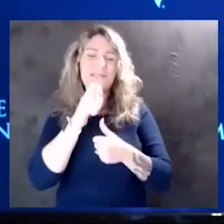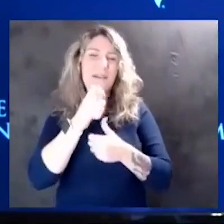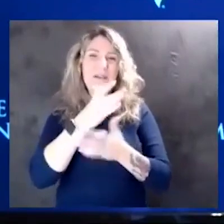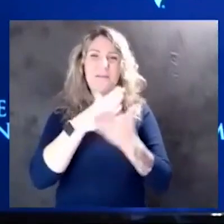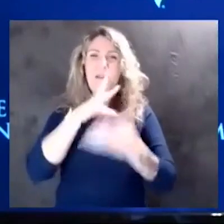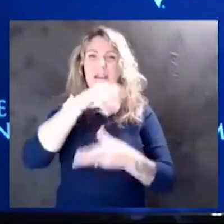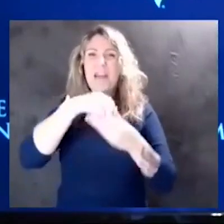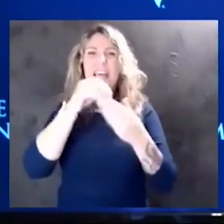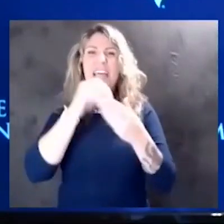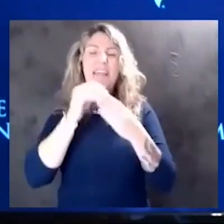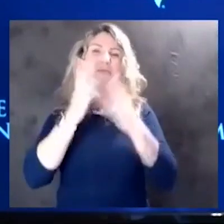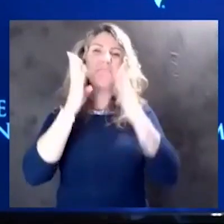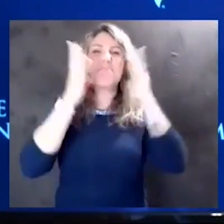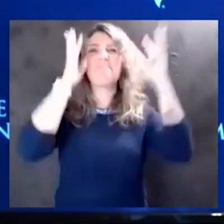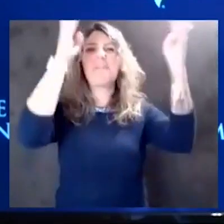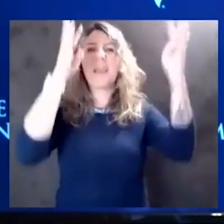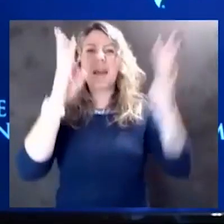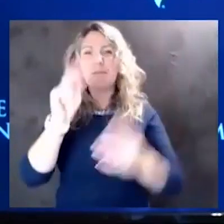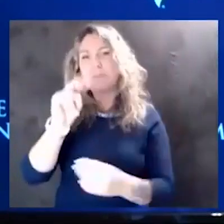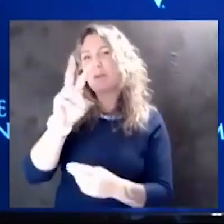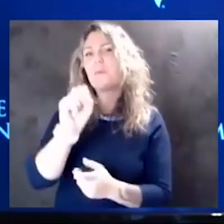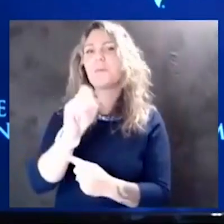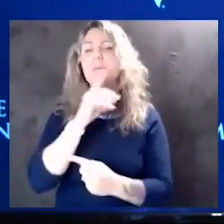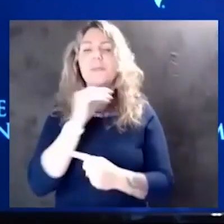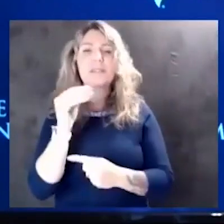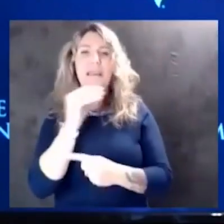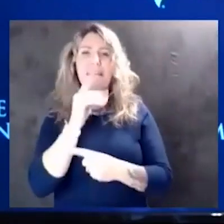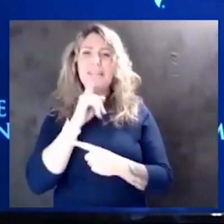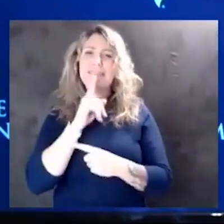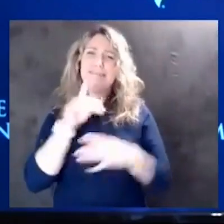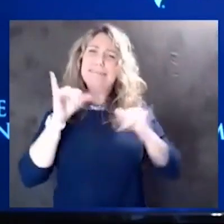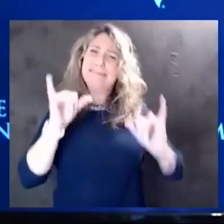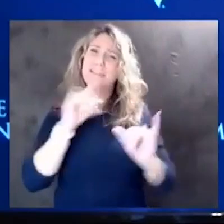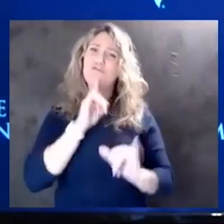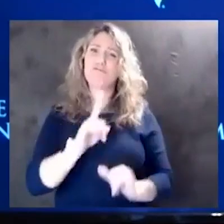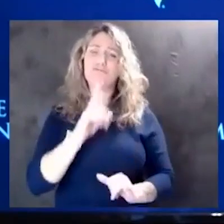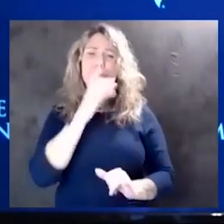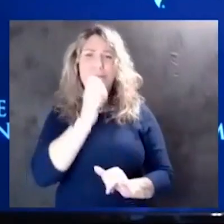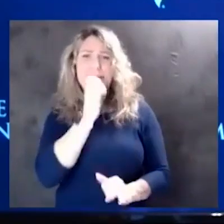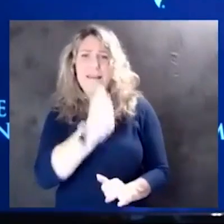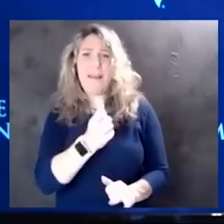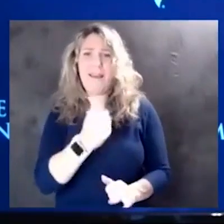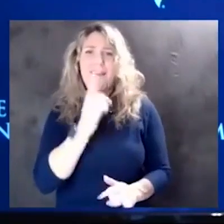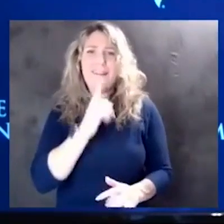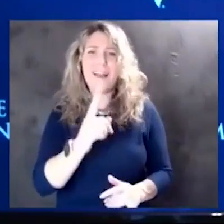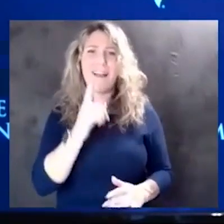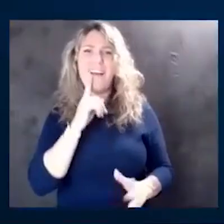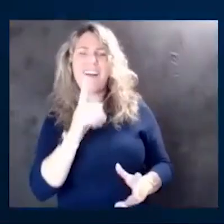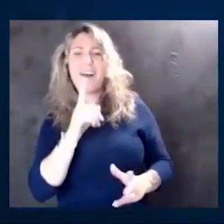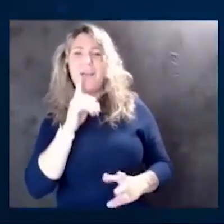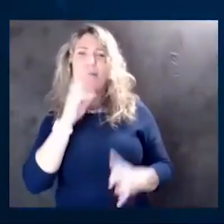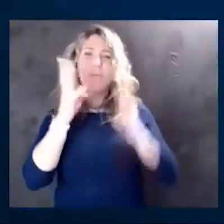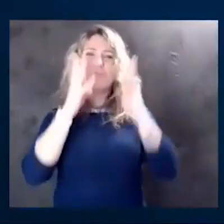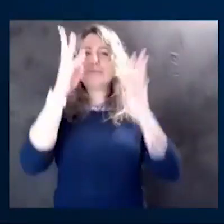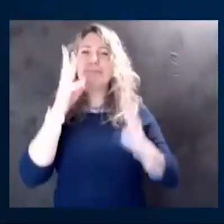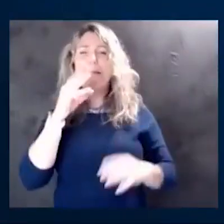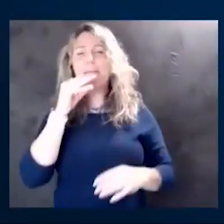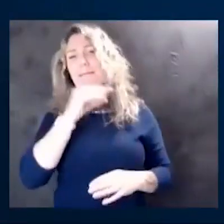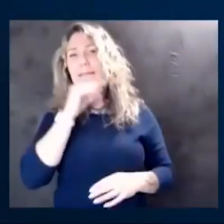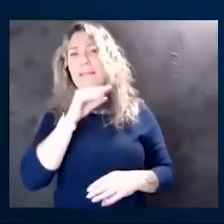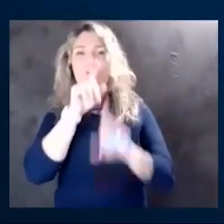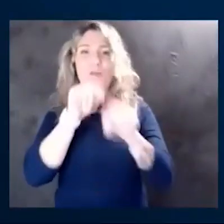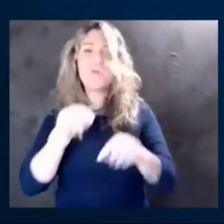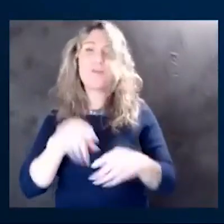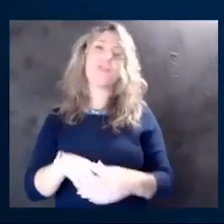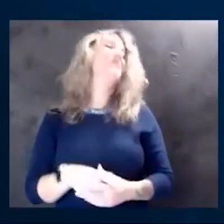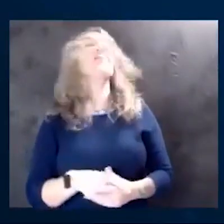MUNs. Stick to the truth and not to rumor reporting. So. Good advice, Bob. All right, Gretchen's